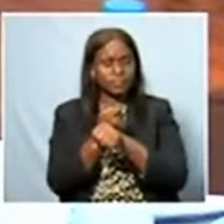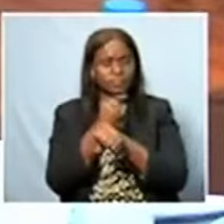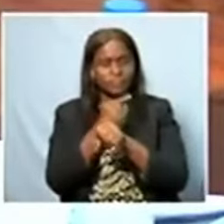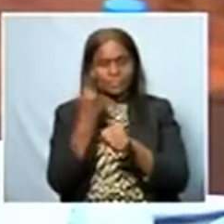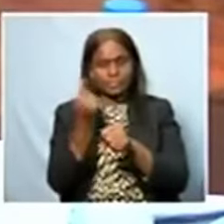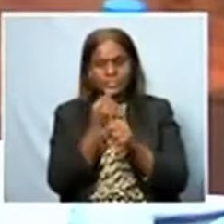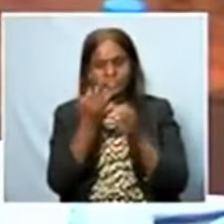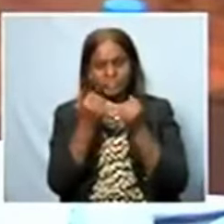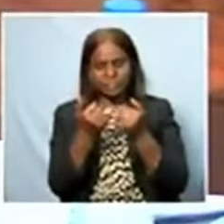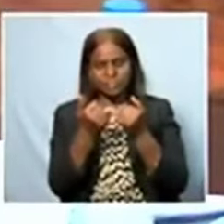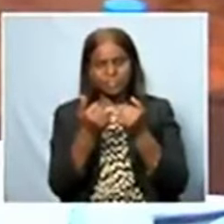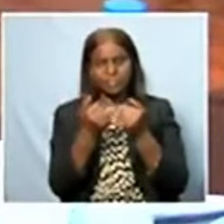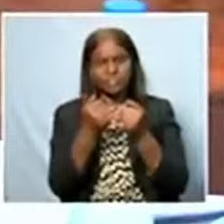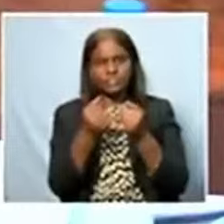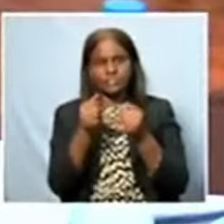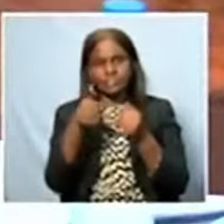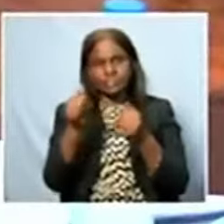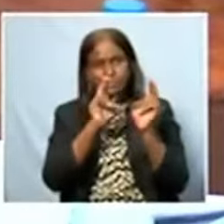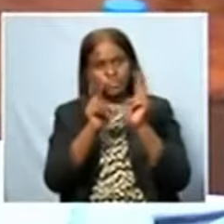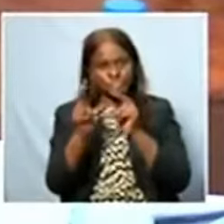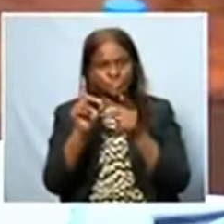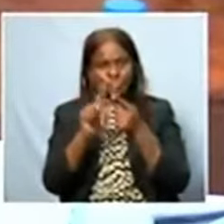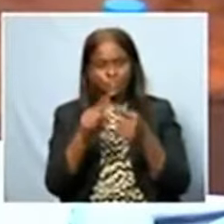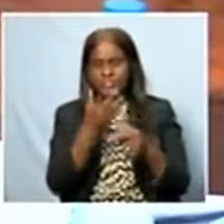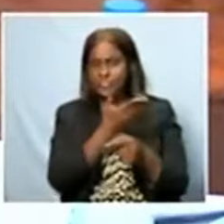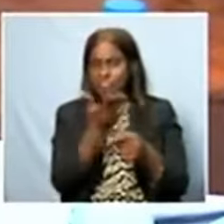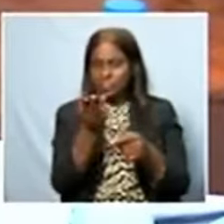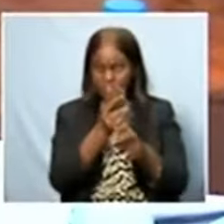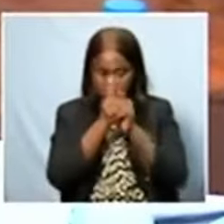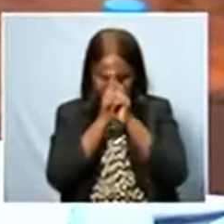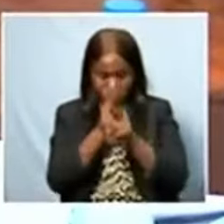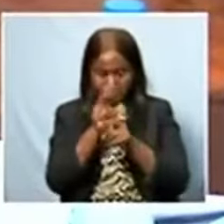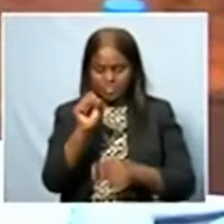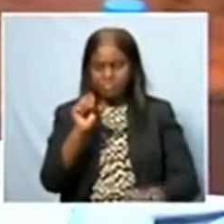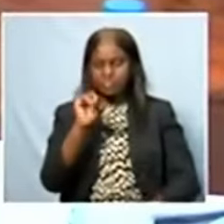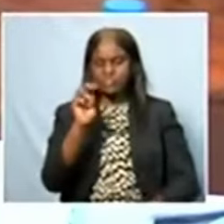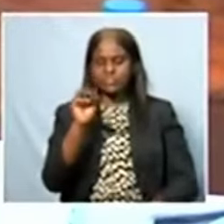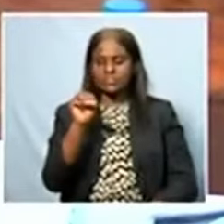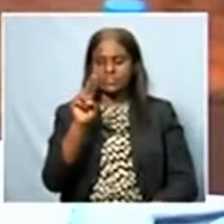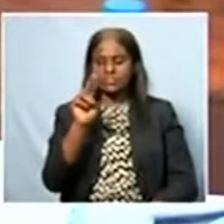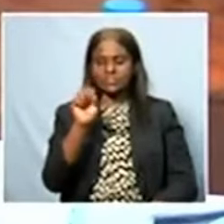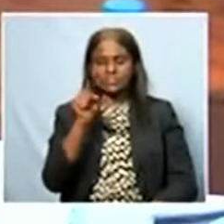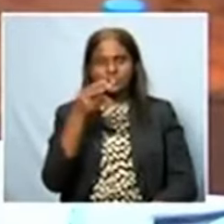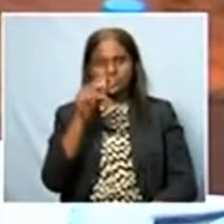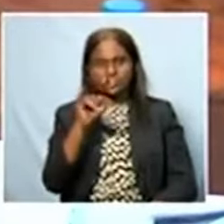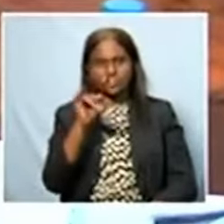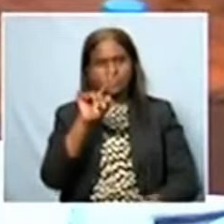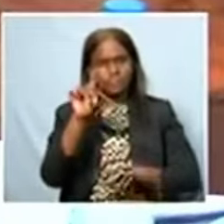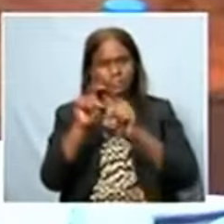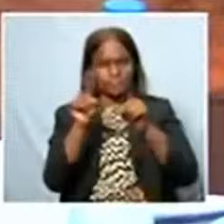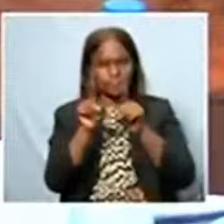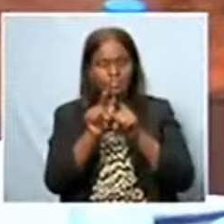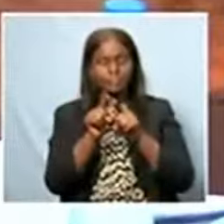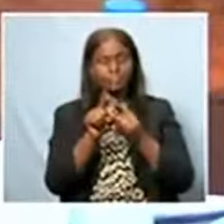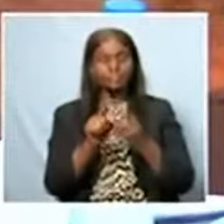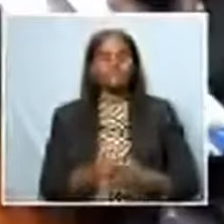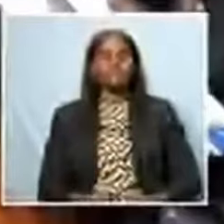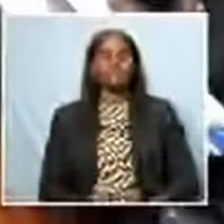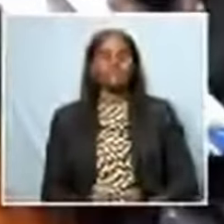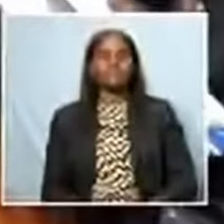wanted to enhance on that one as we respond to Honorable Simushi's question. Honorable Mumba, then Honorable Nyirenda.